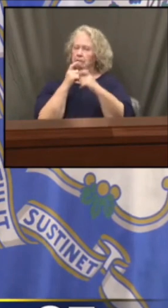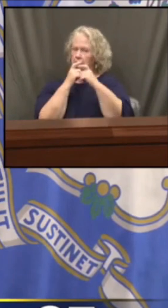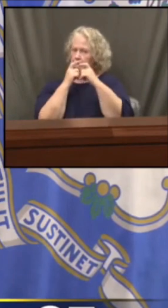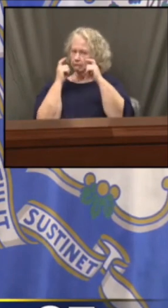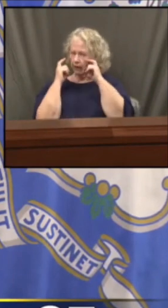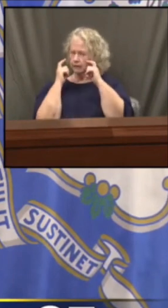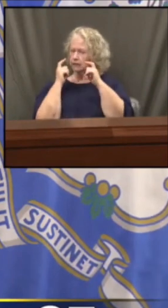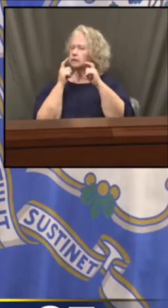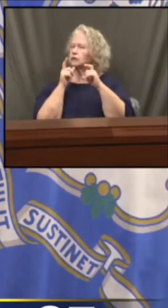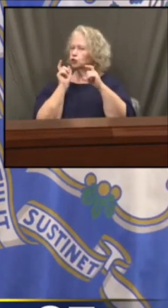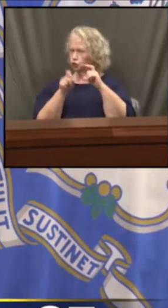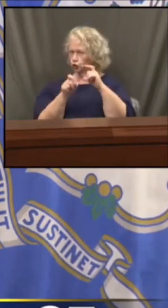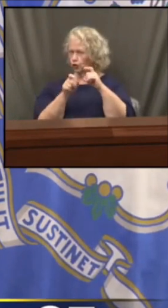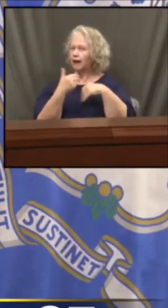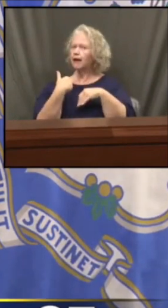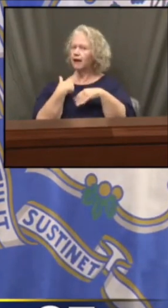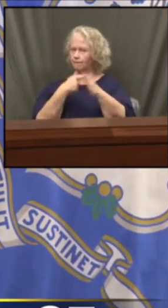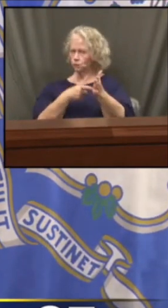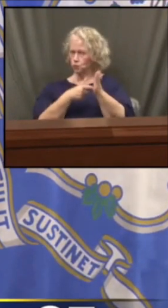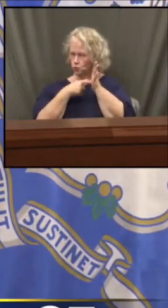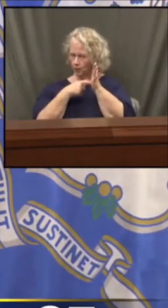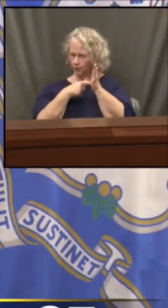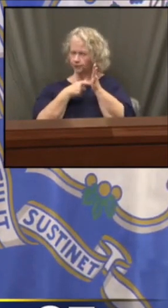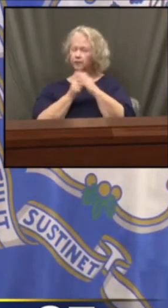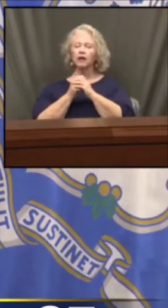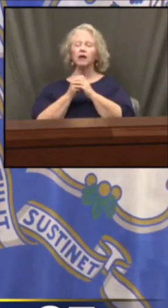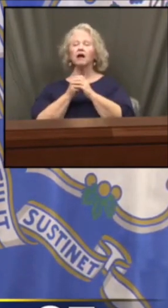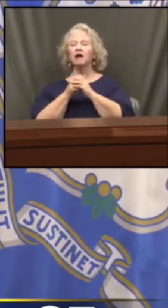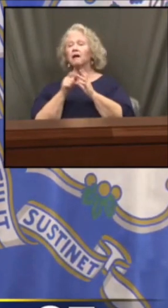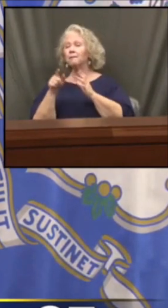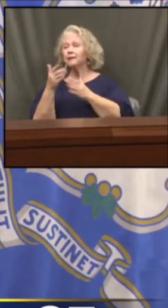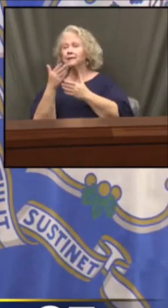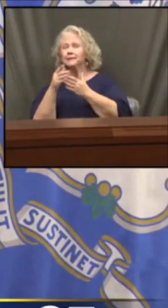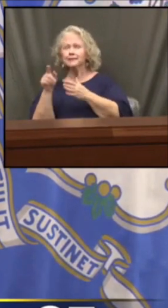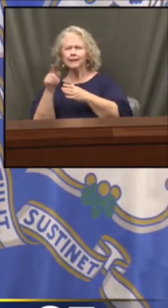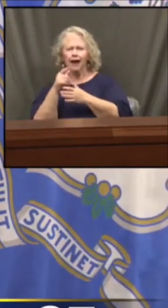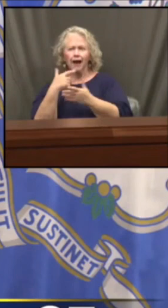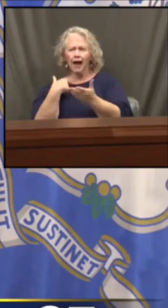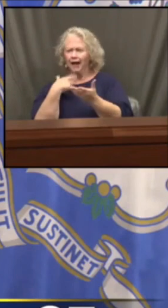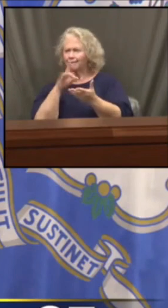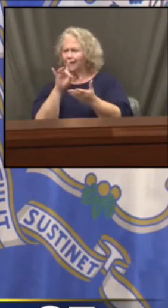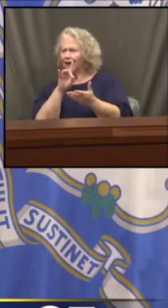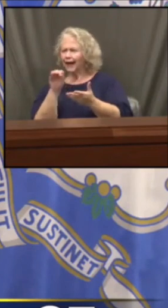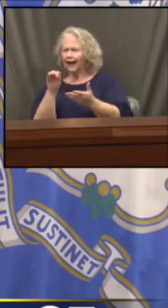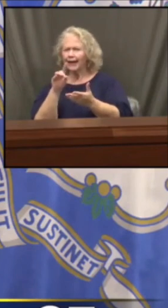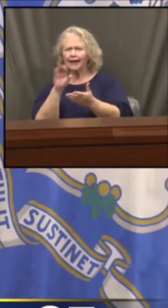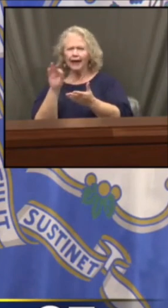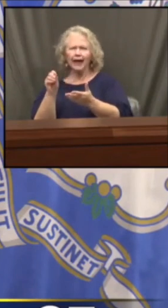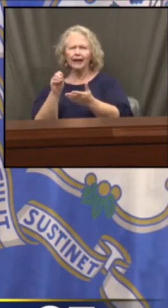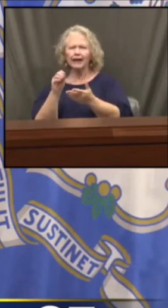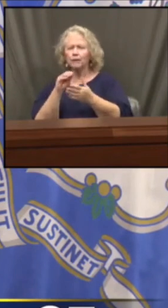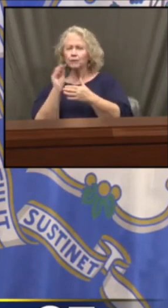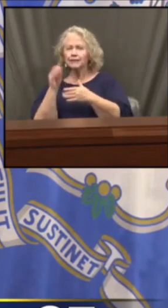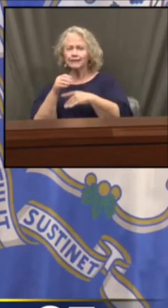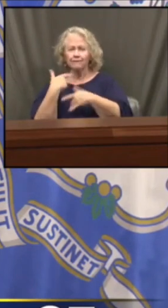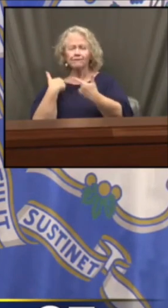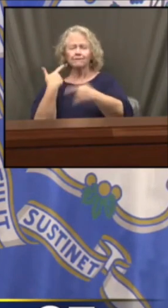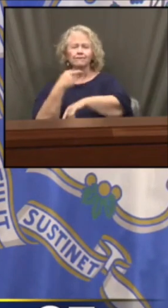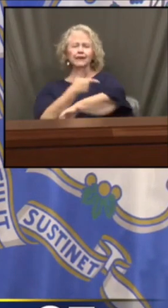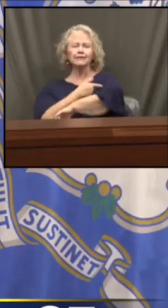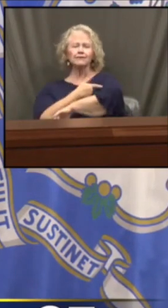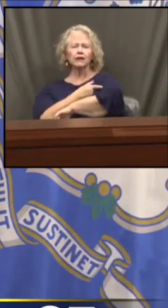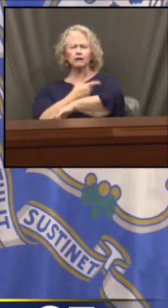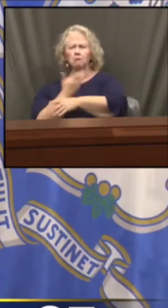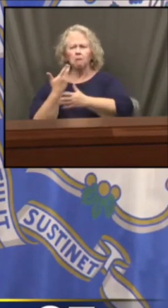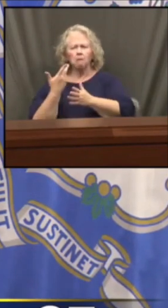very appropriate there. We have a lot of places where, you know, 80, 90+% of the people are vaccinated. In those places, I want to